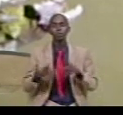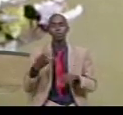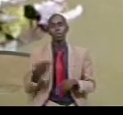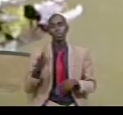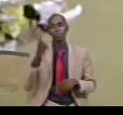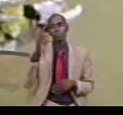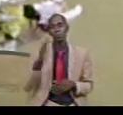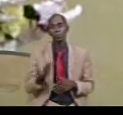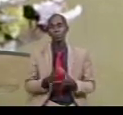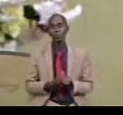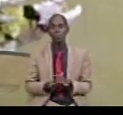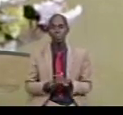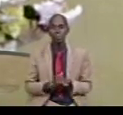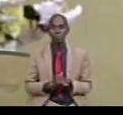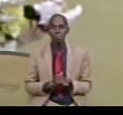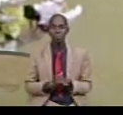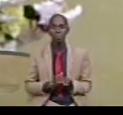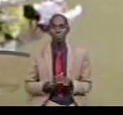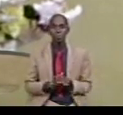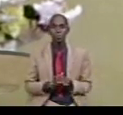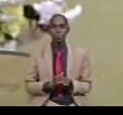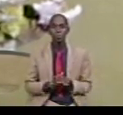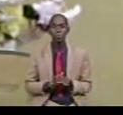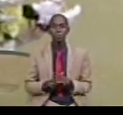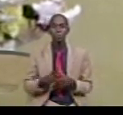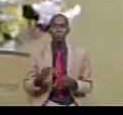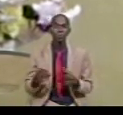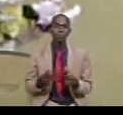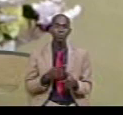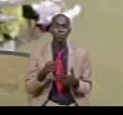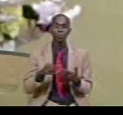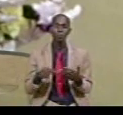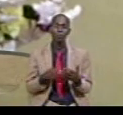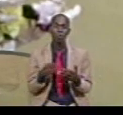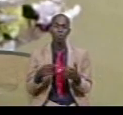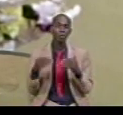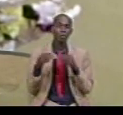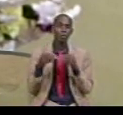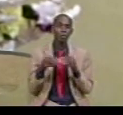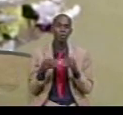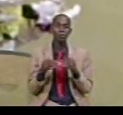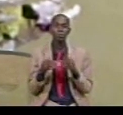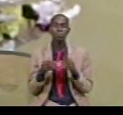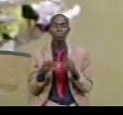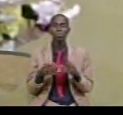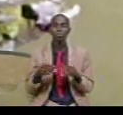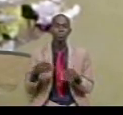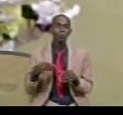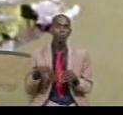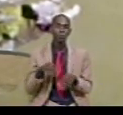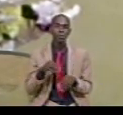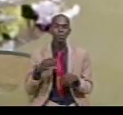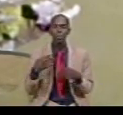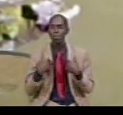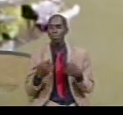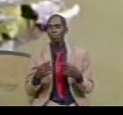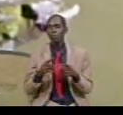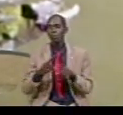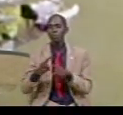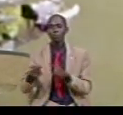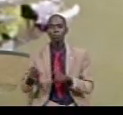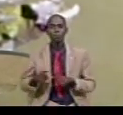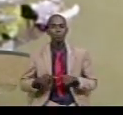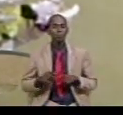the original Renaissance man, a first among equals, discipling several generations of saints